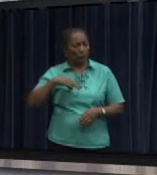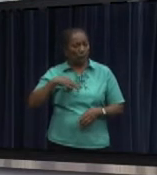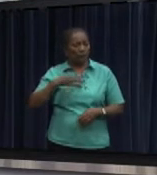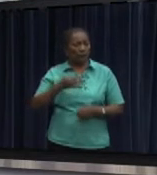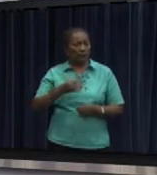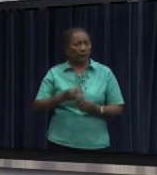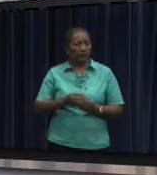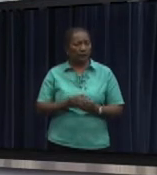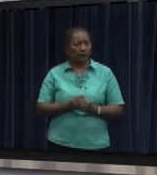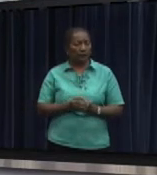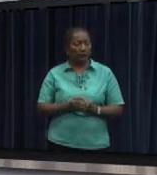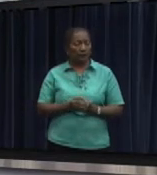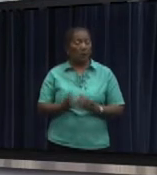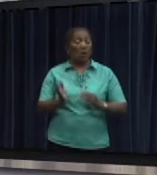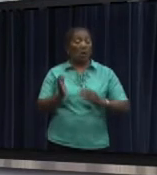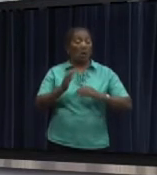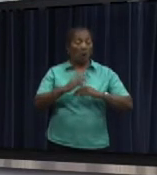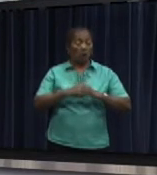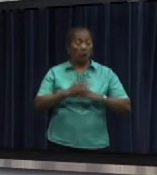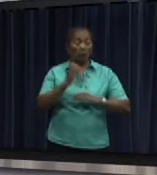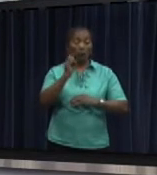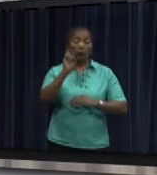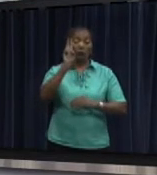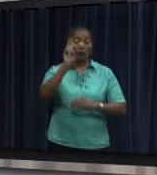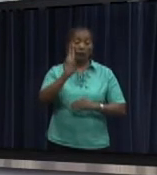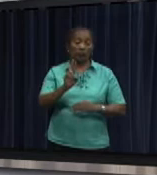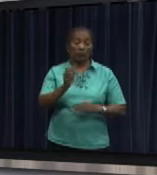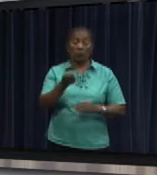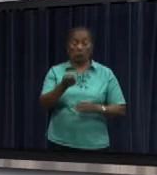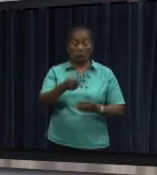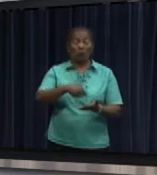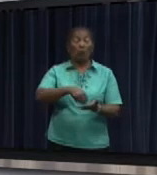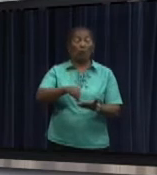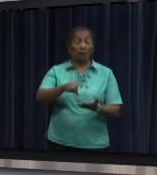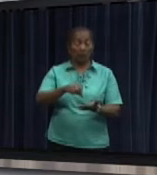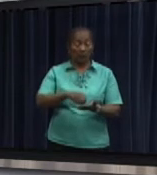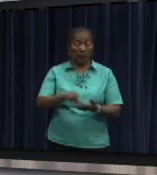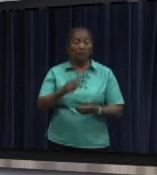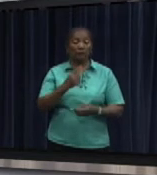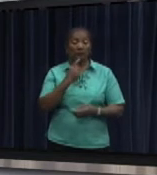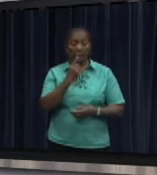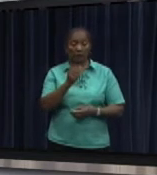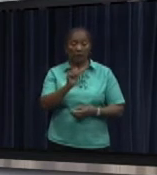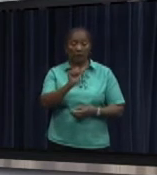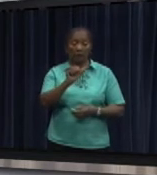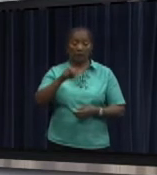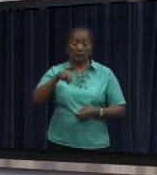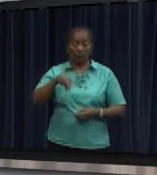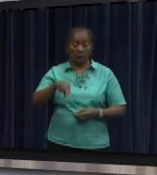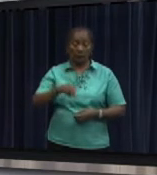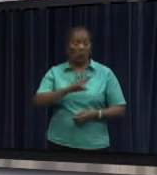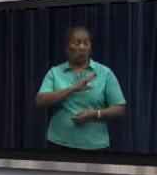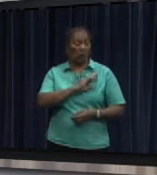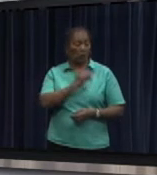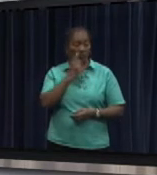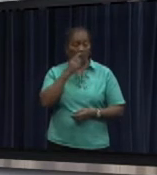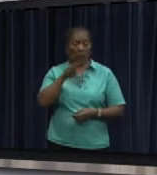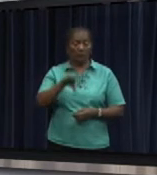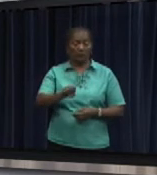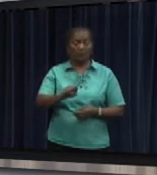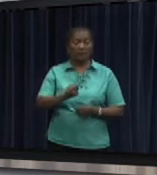without affecting the common citizen, said President Ashwin Adin, said Vice President Ashwin